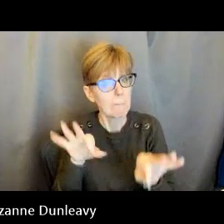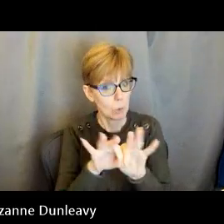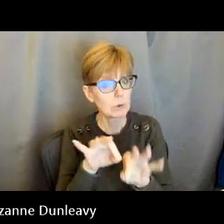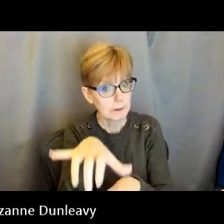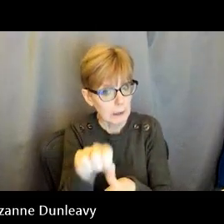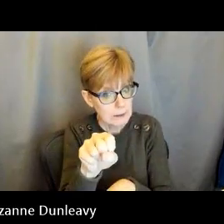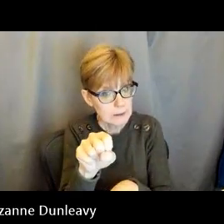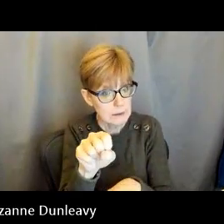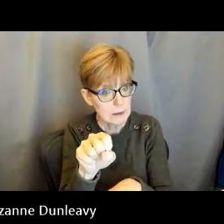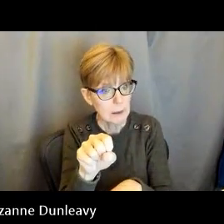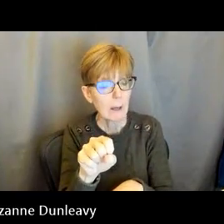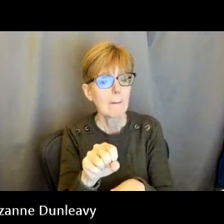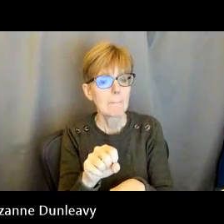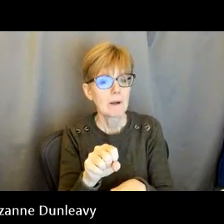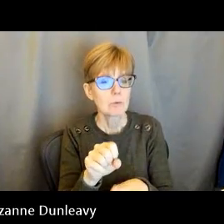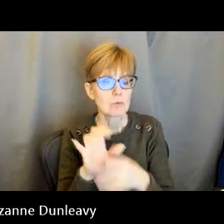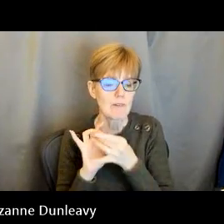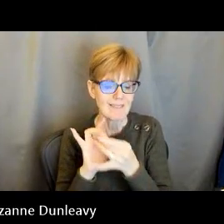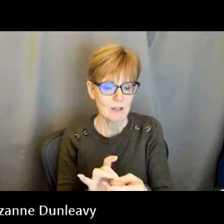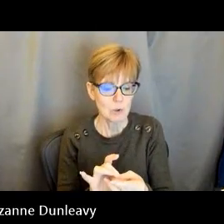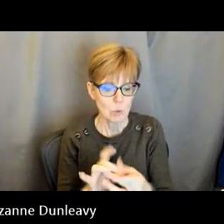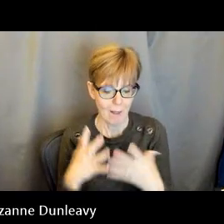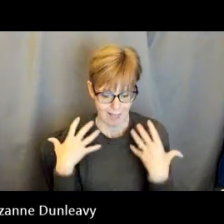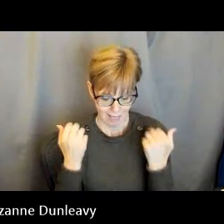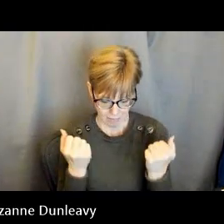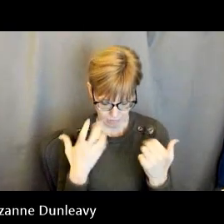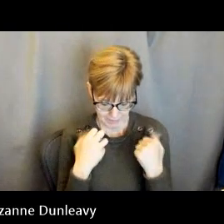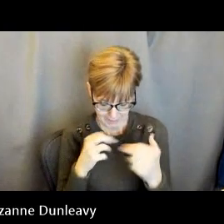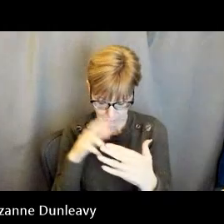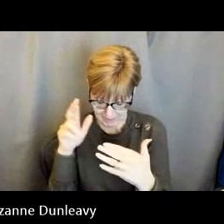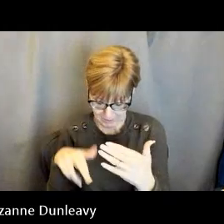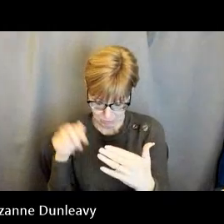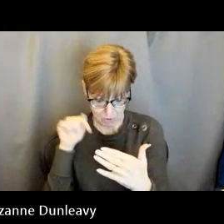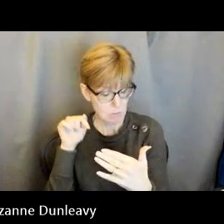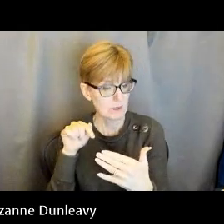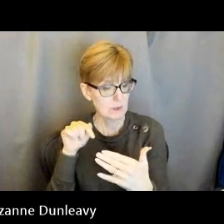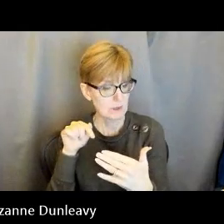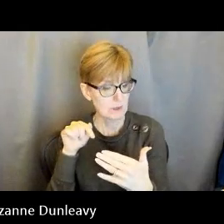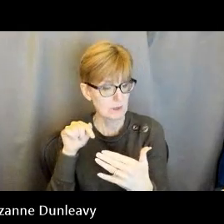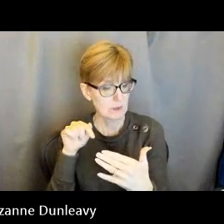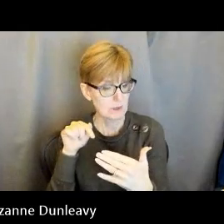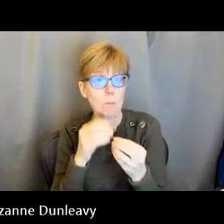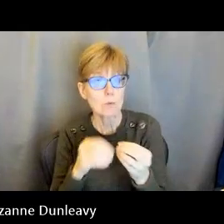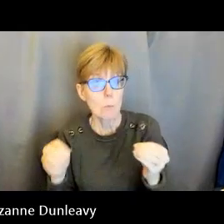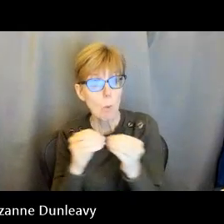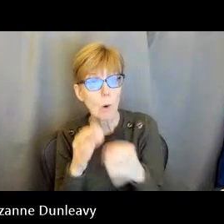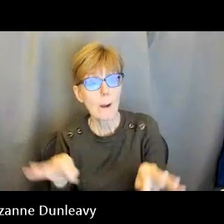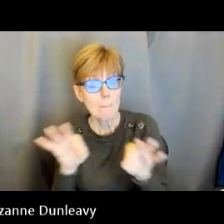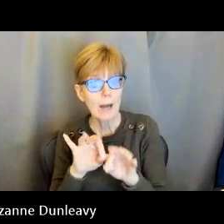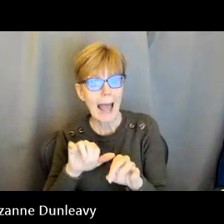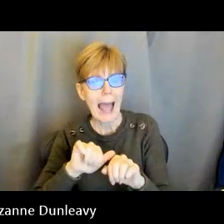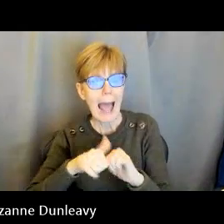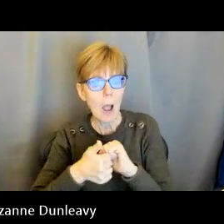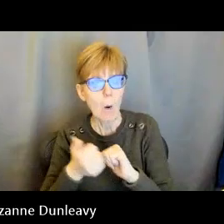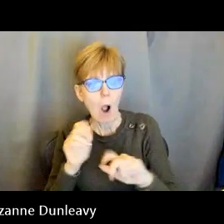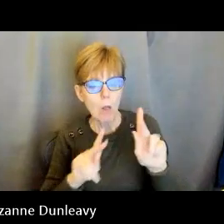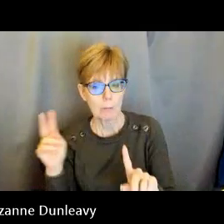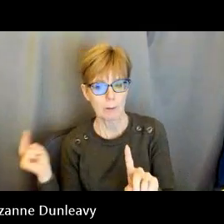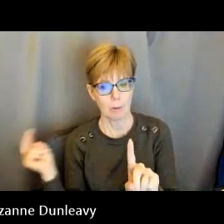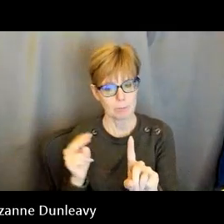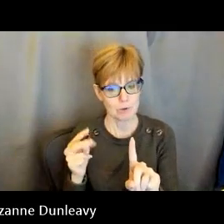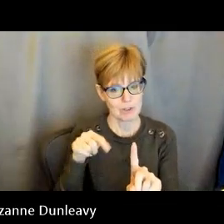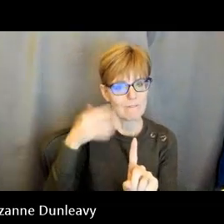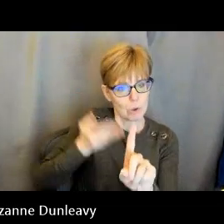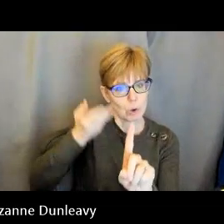with respect to health and health outcomes, it can sometimes actually be more important how other people see you,